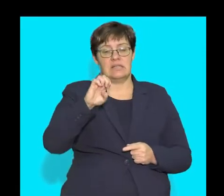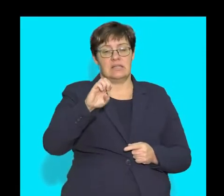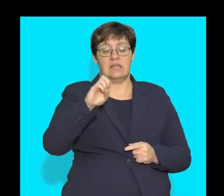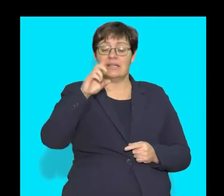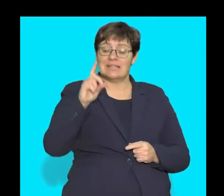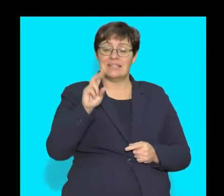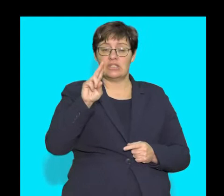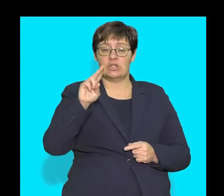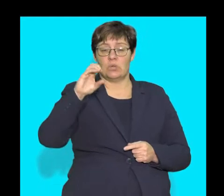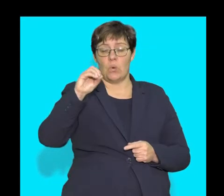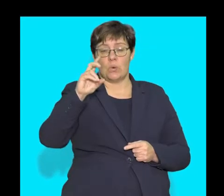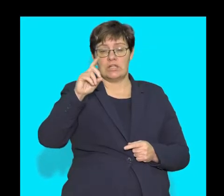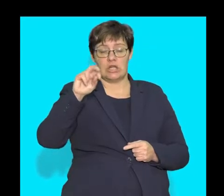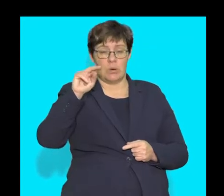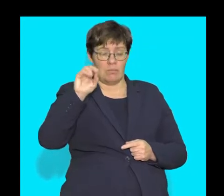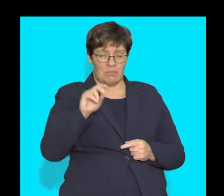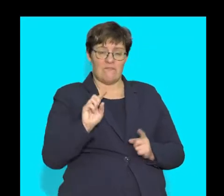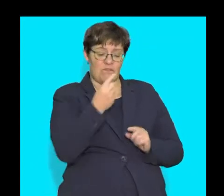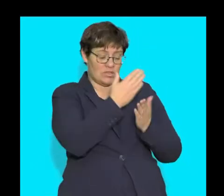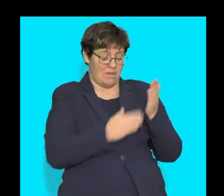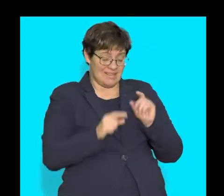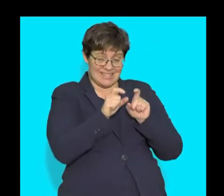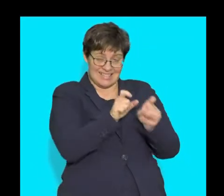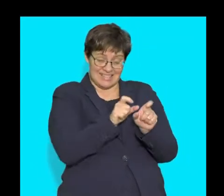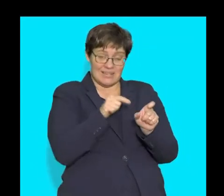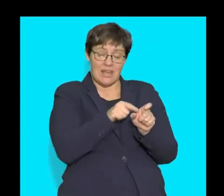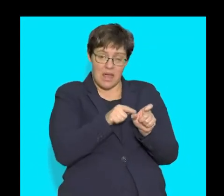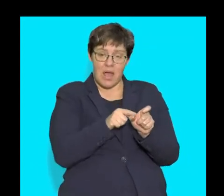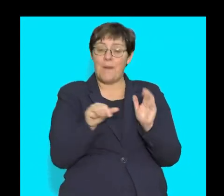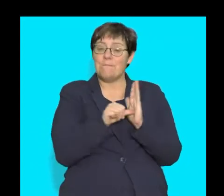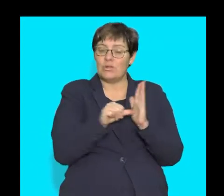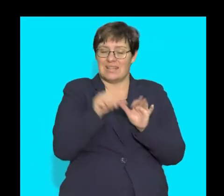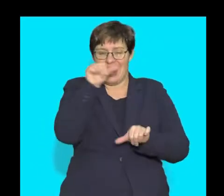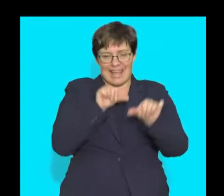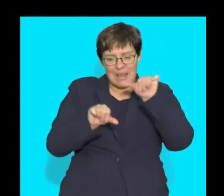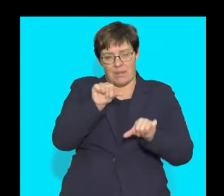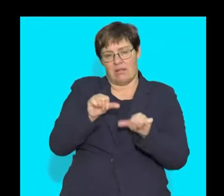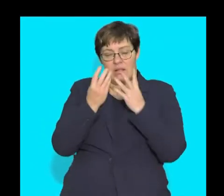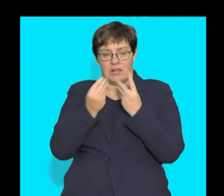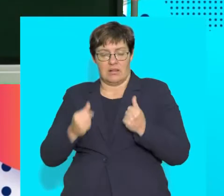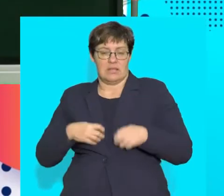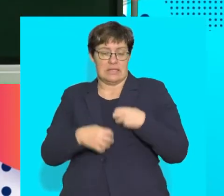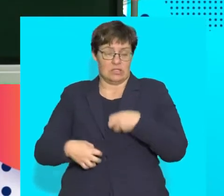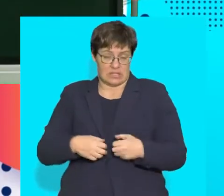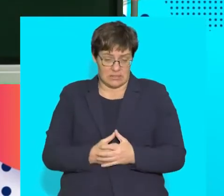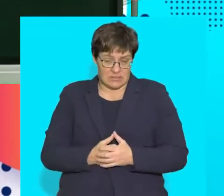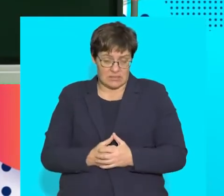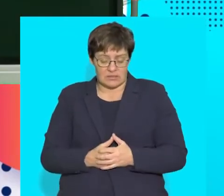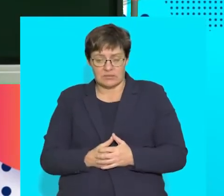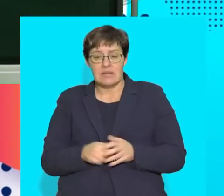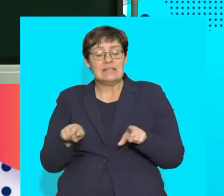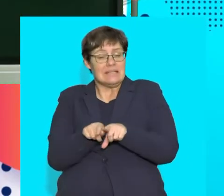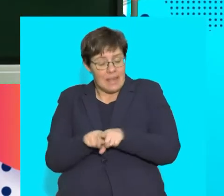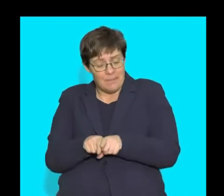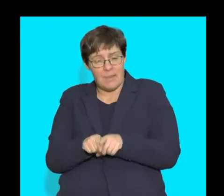is the first part of the small intestine, and those enzymes play an important role in chemical digestion. We also know that